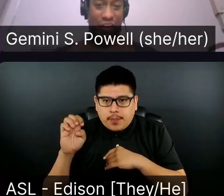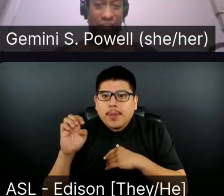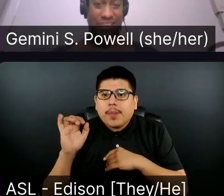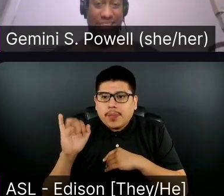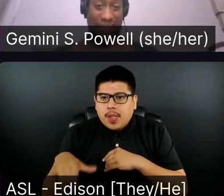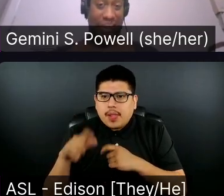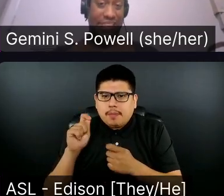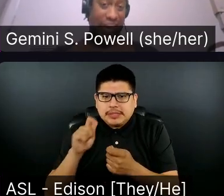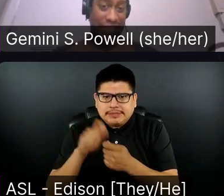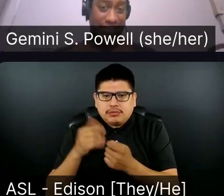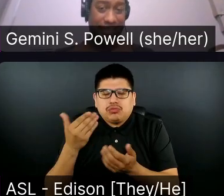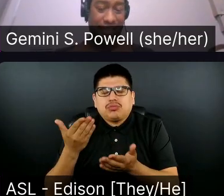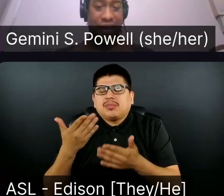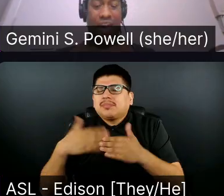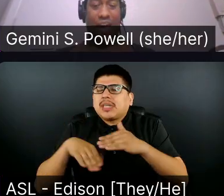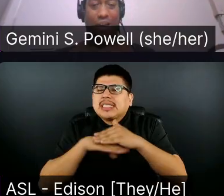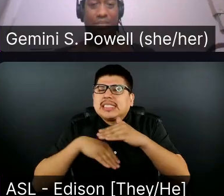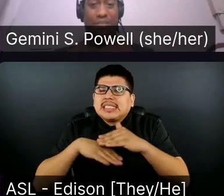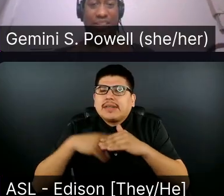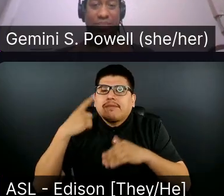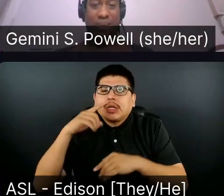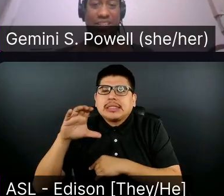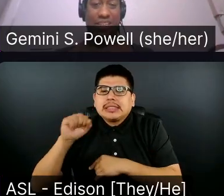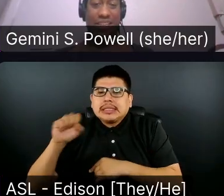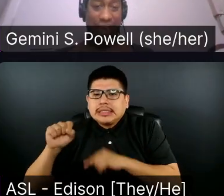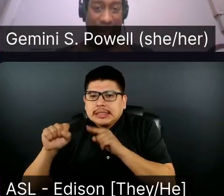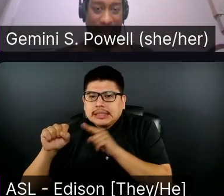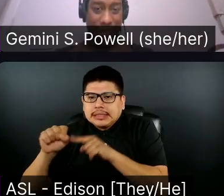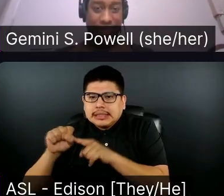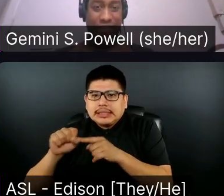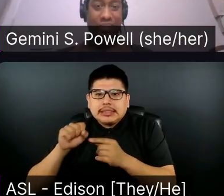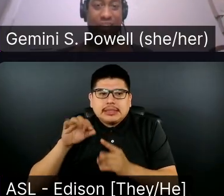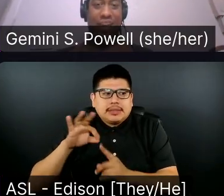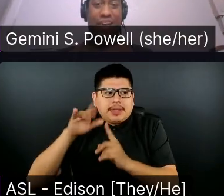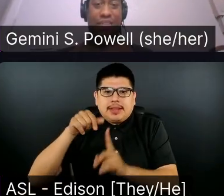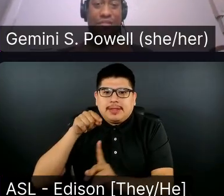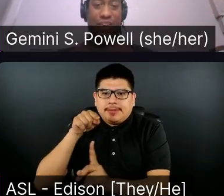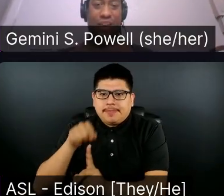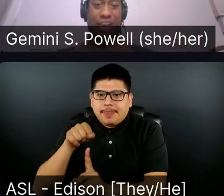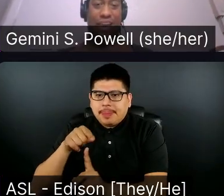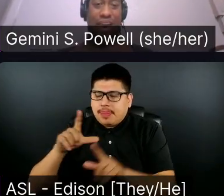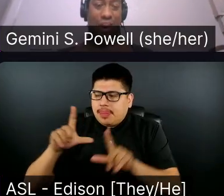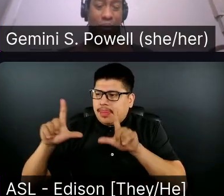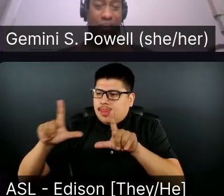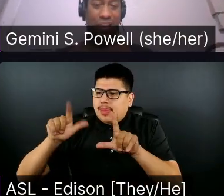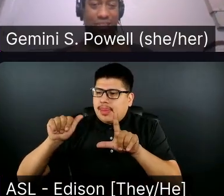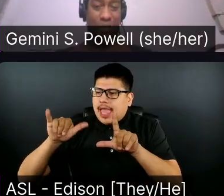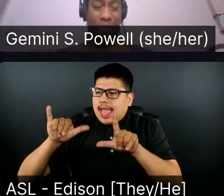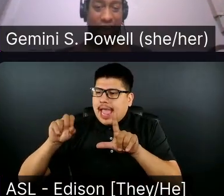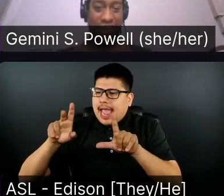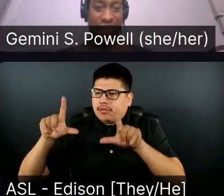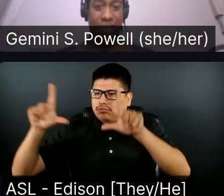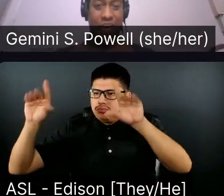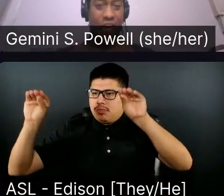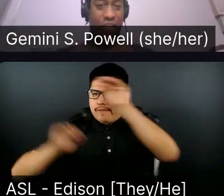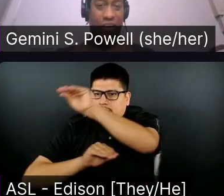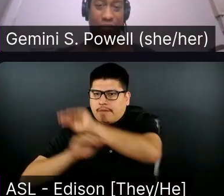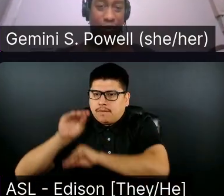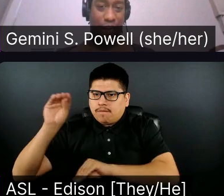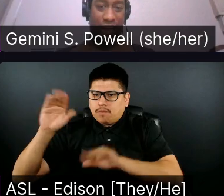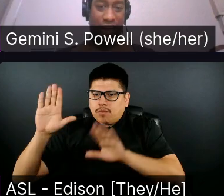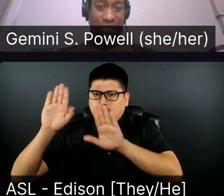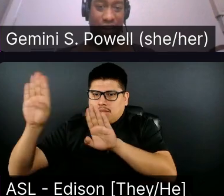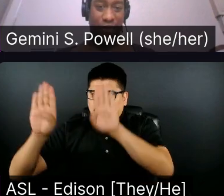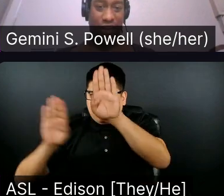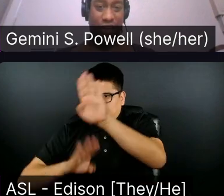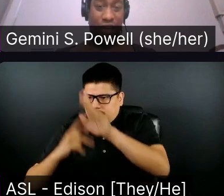basics of CSS, especially layouts, figuring out how to put things on a page, all the